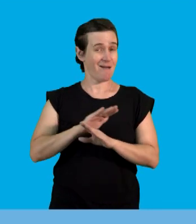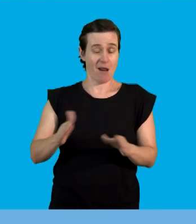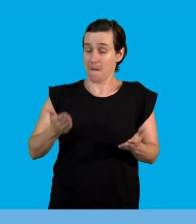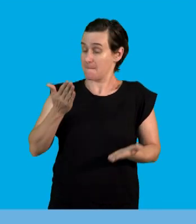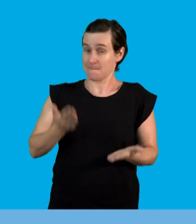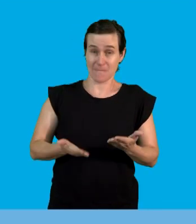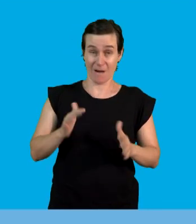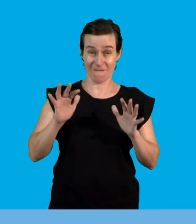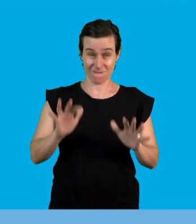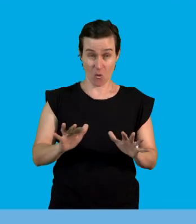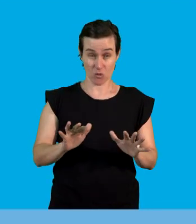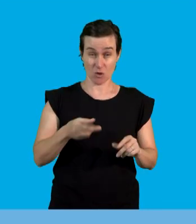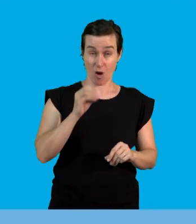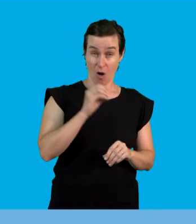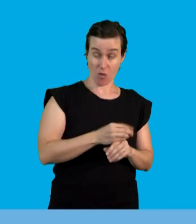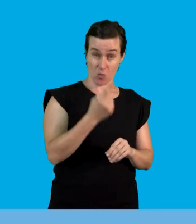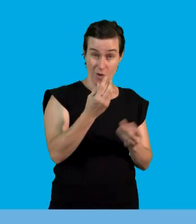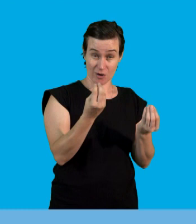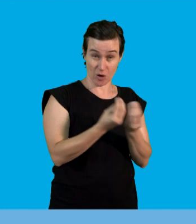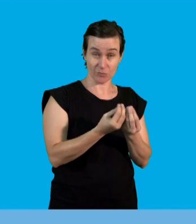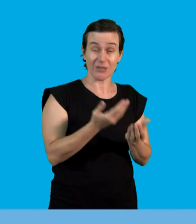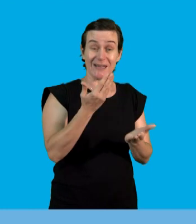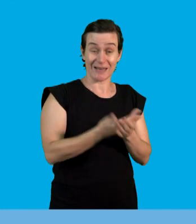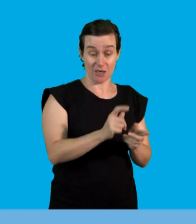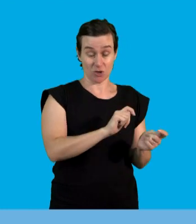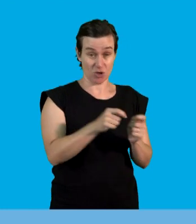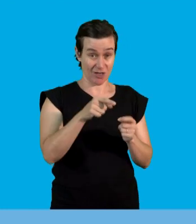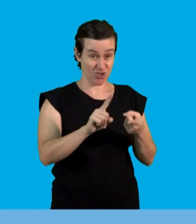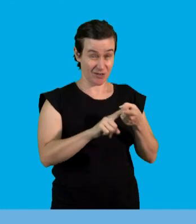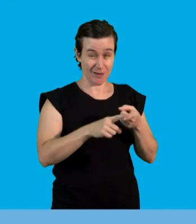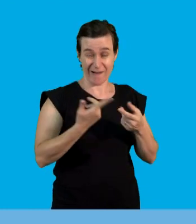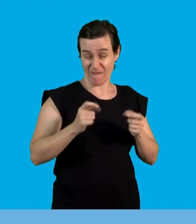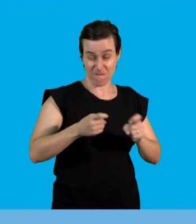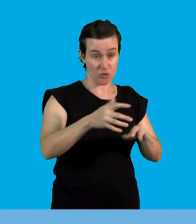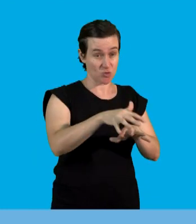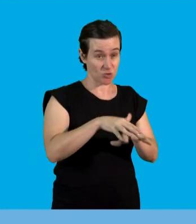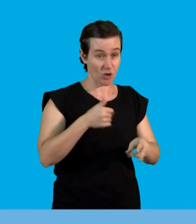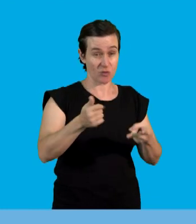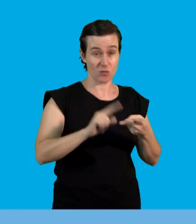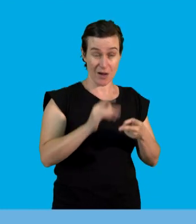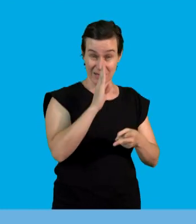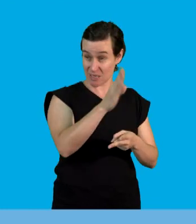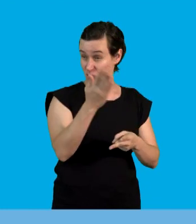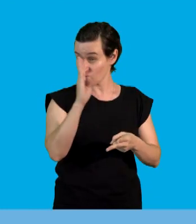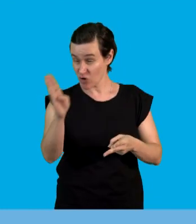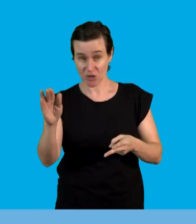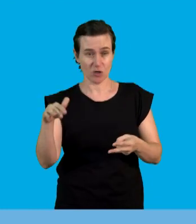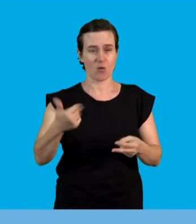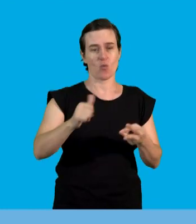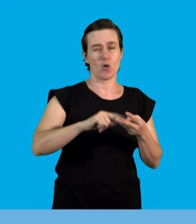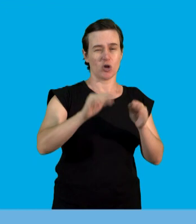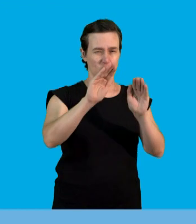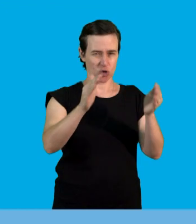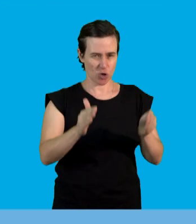an unbalanced force exerted on an object can change the object's speed, direction, and shape. If we